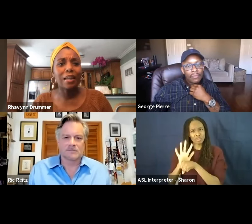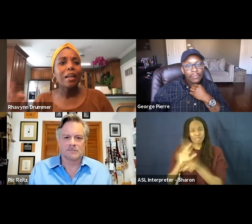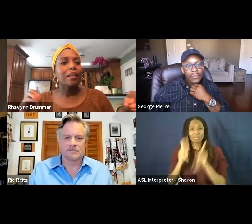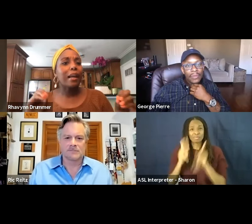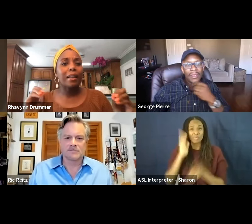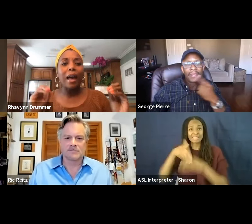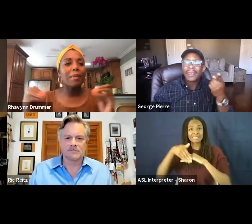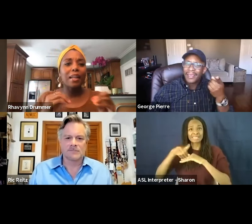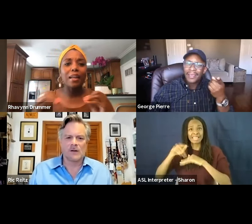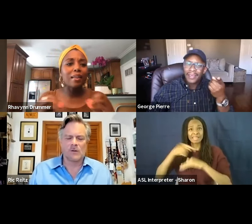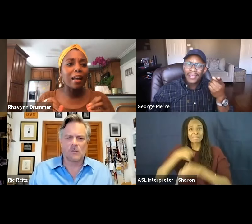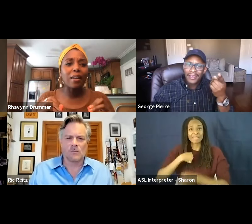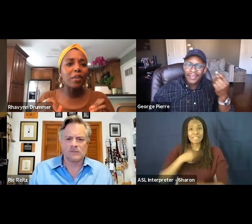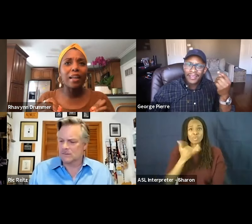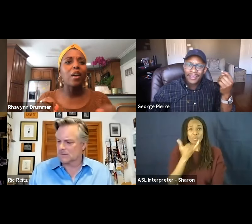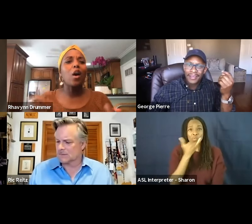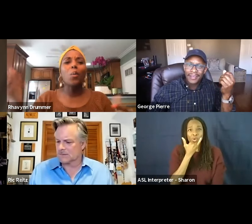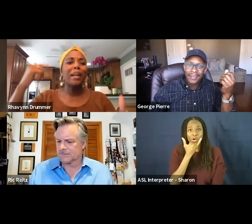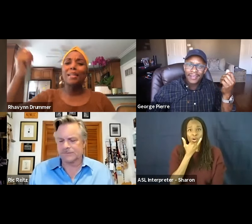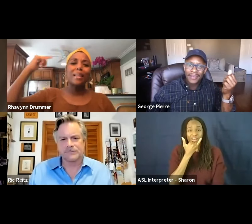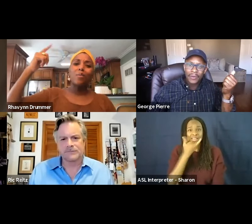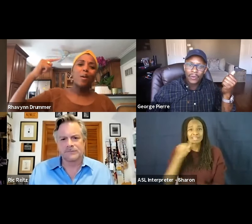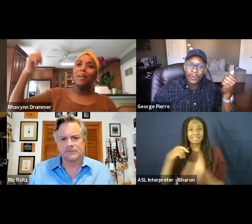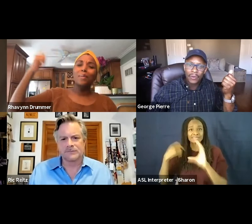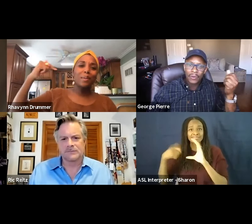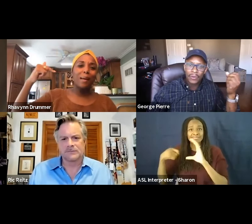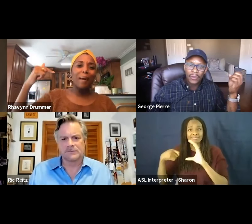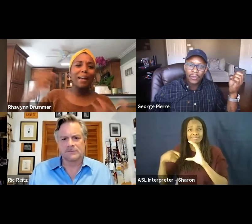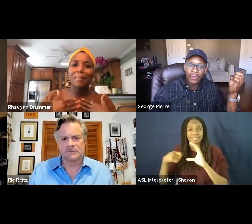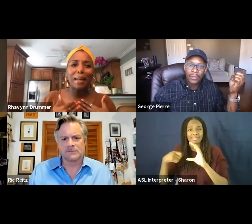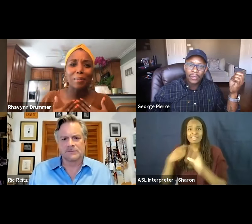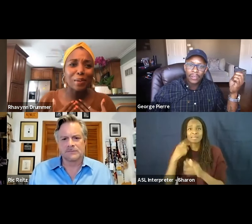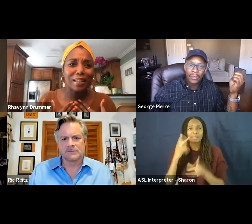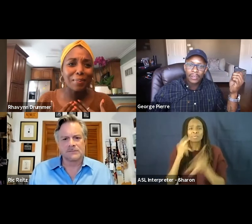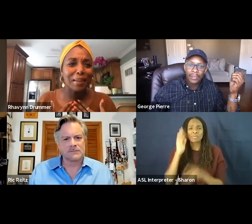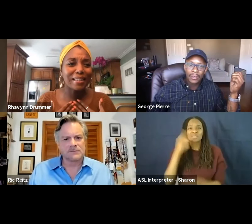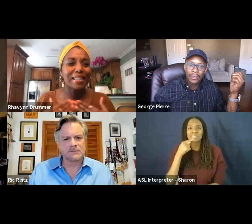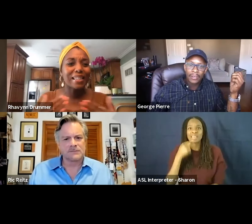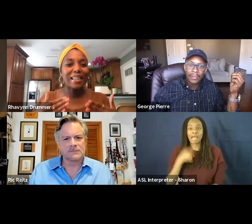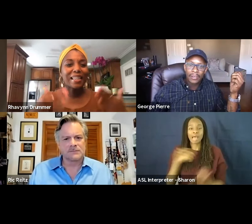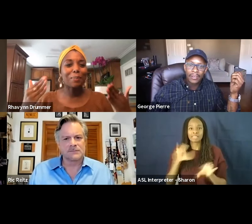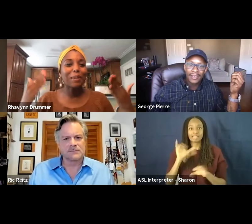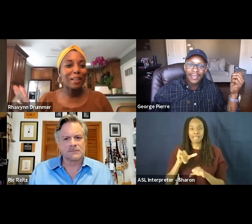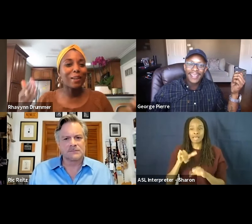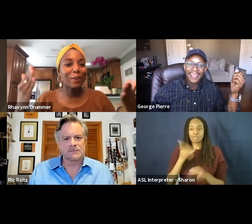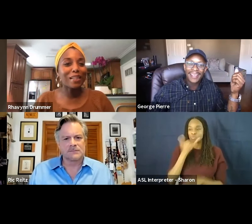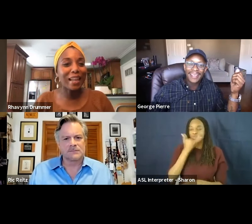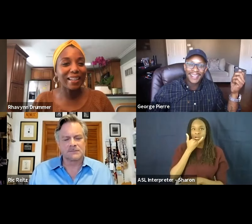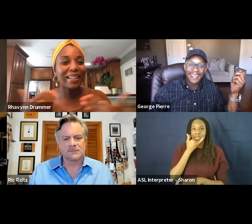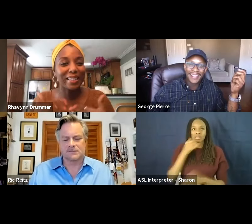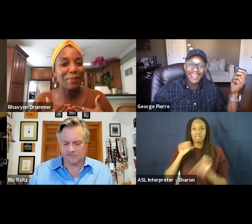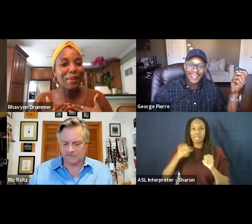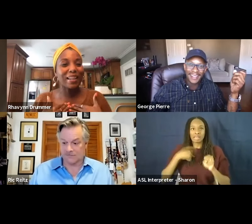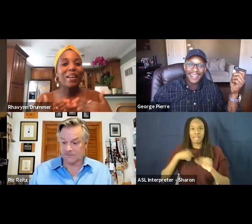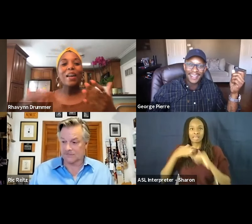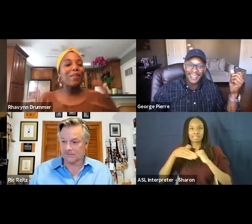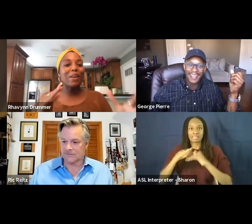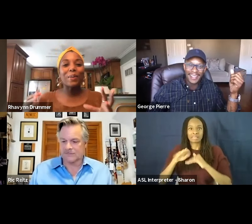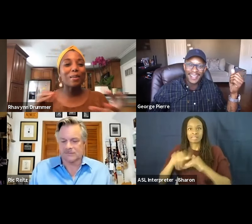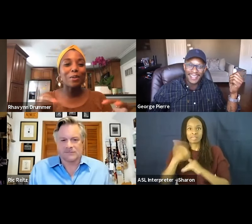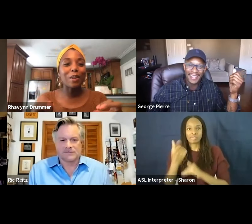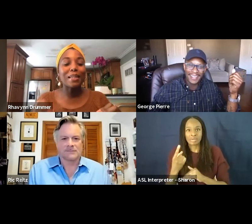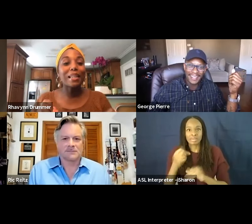takes. Like I've been getting a lot of like, oh wait, I did that wrong. Can we do that back? And I'm like, I'm sure they didn't mean to send this particular take to me